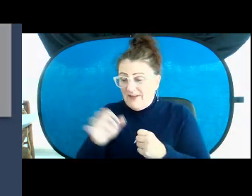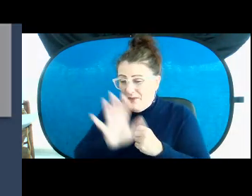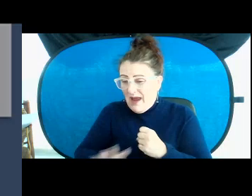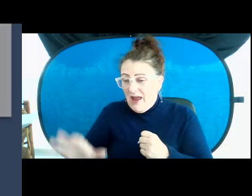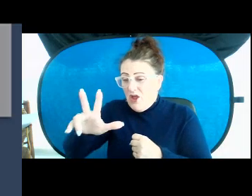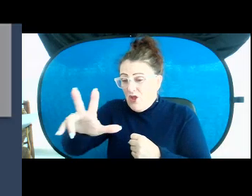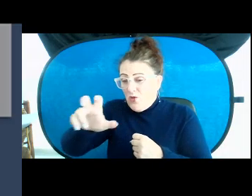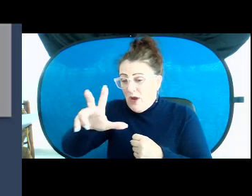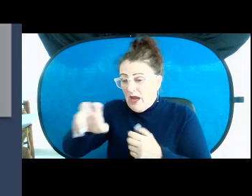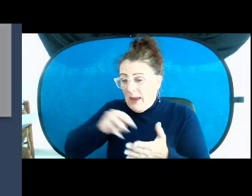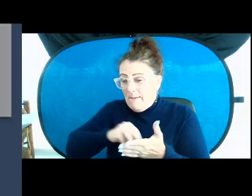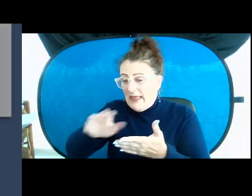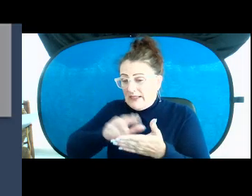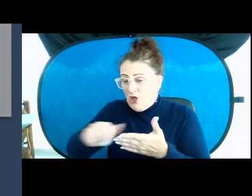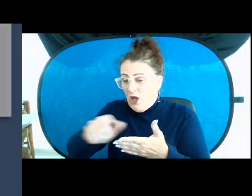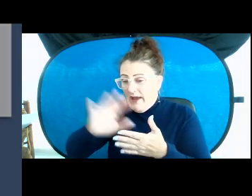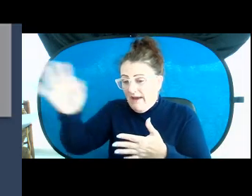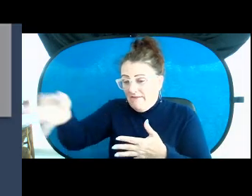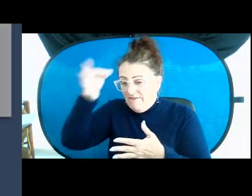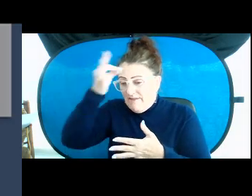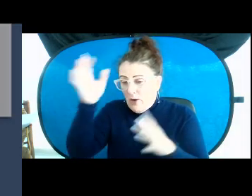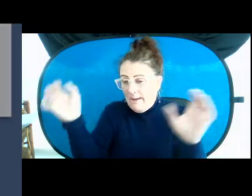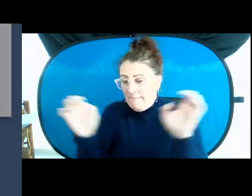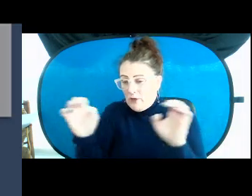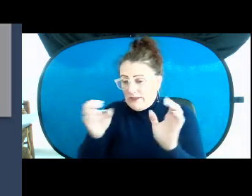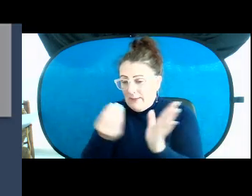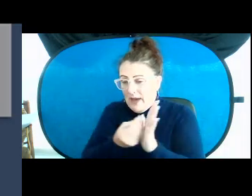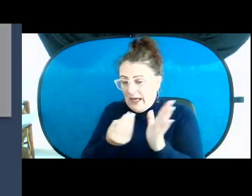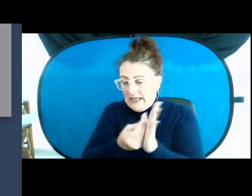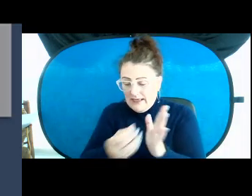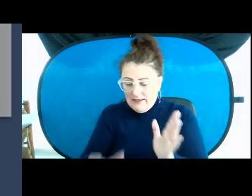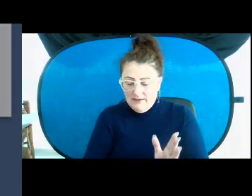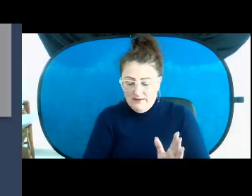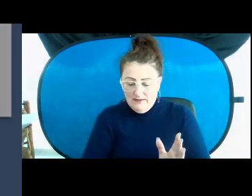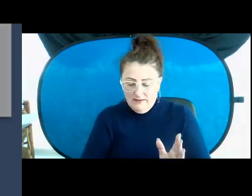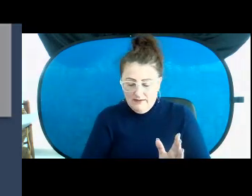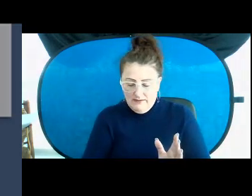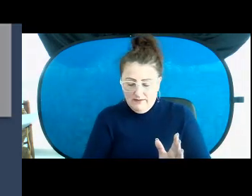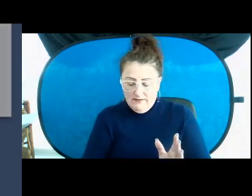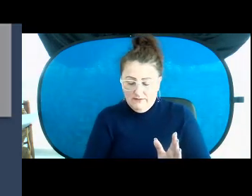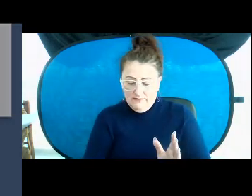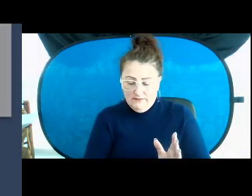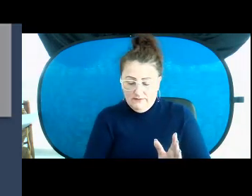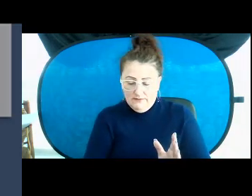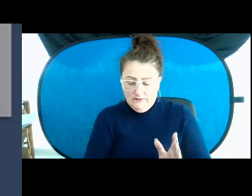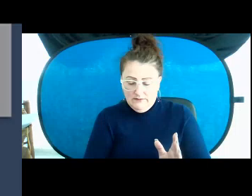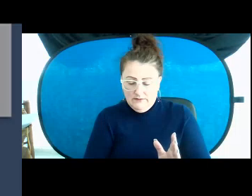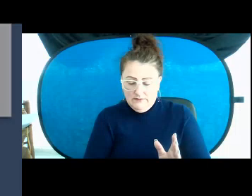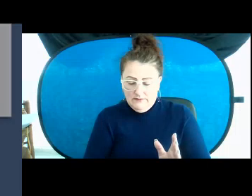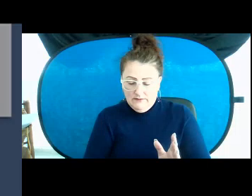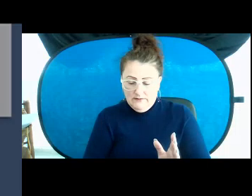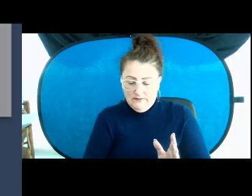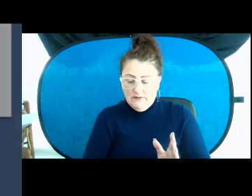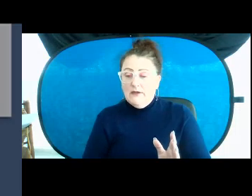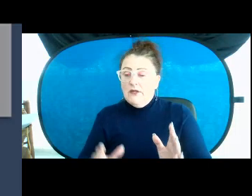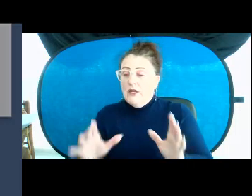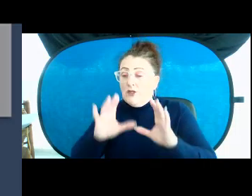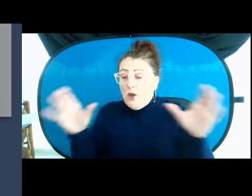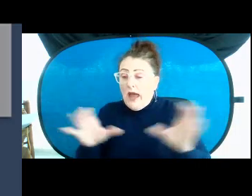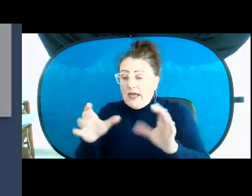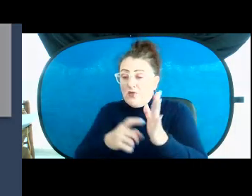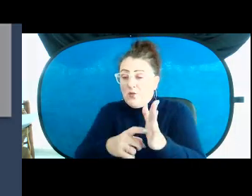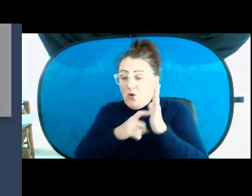million in federal emergency relief funds. As a reminder, this is an information item. There's no action required. Be